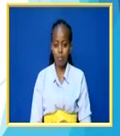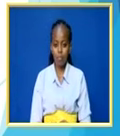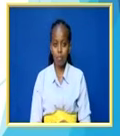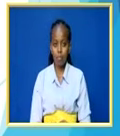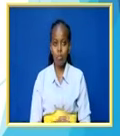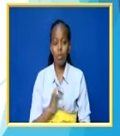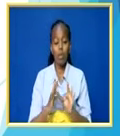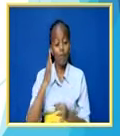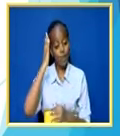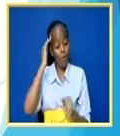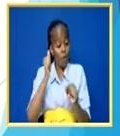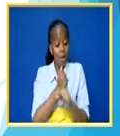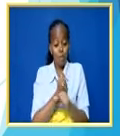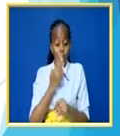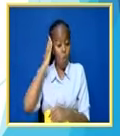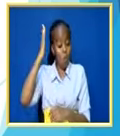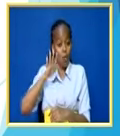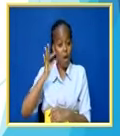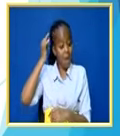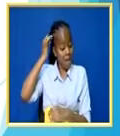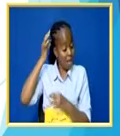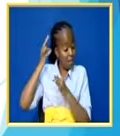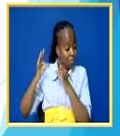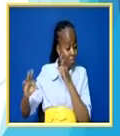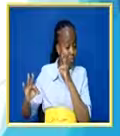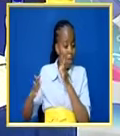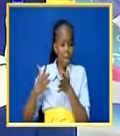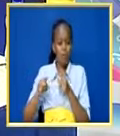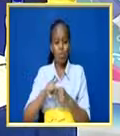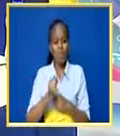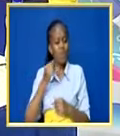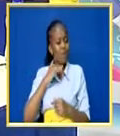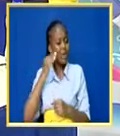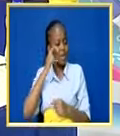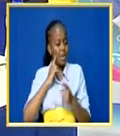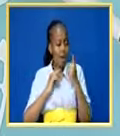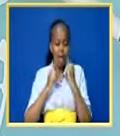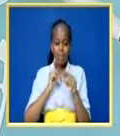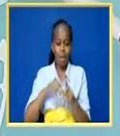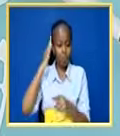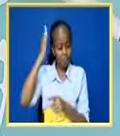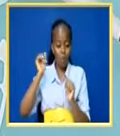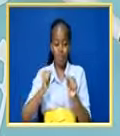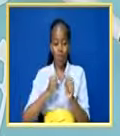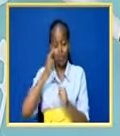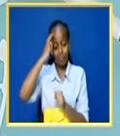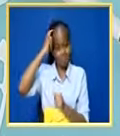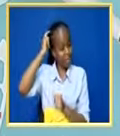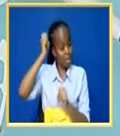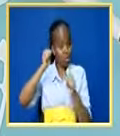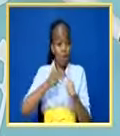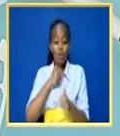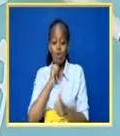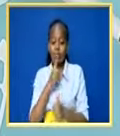If you know you cannot maintain your hair, maybe you're those who cry when they're combing their hair, then you can shave. Okay. And I'm not